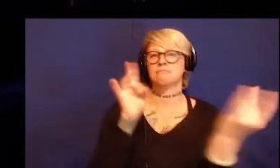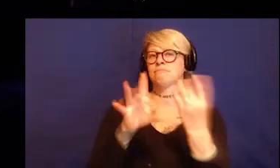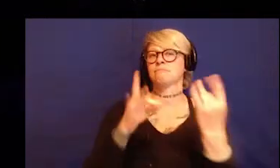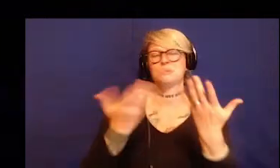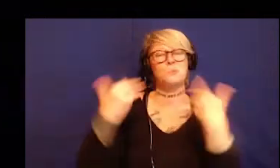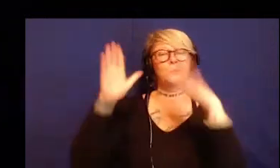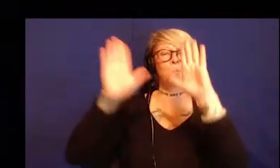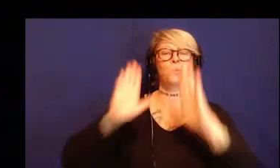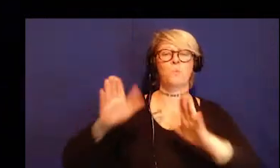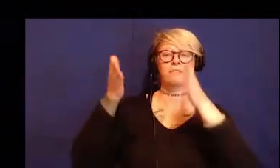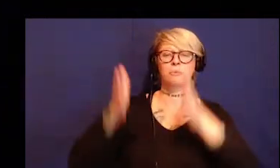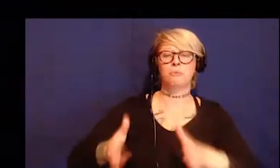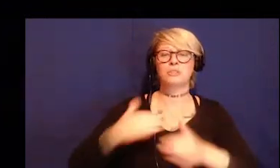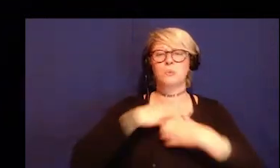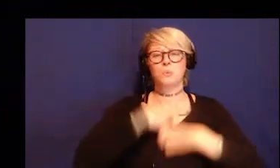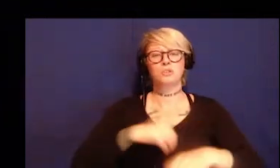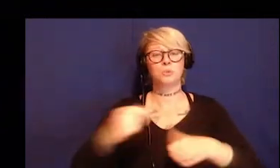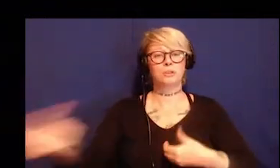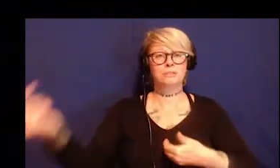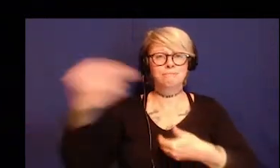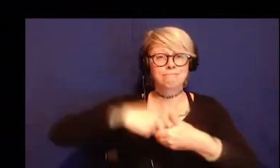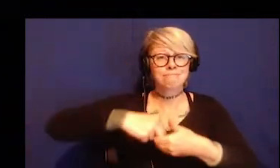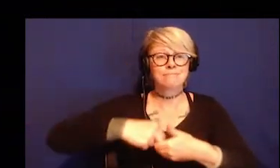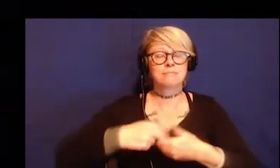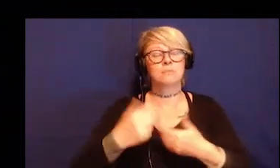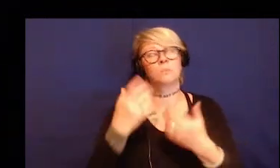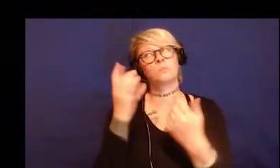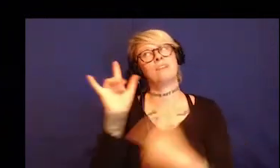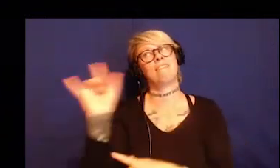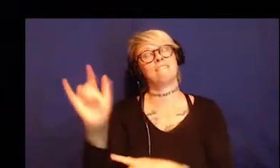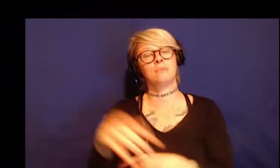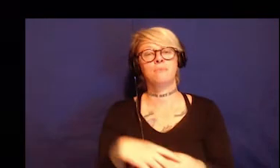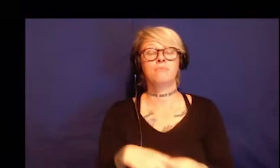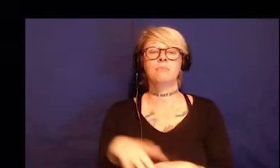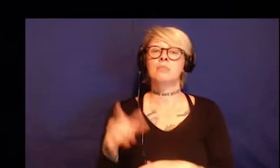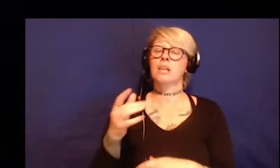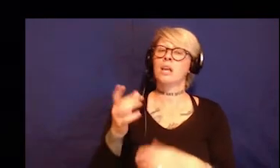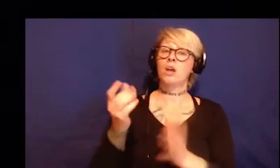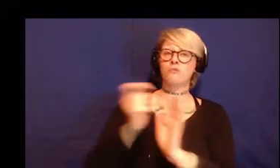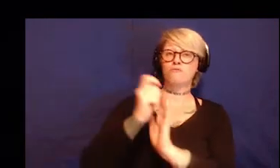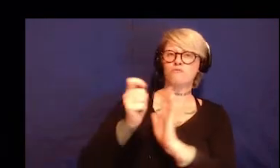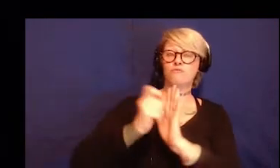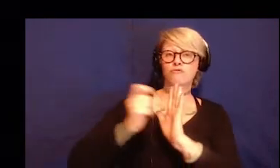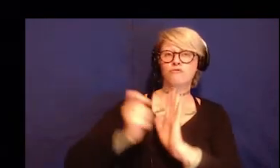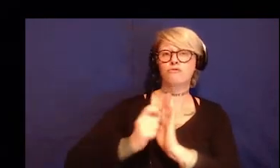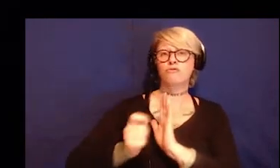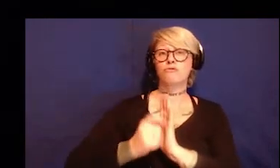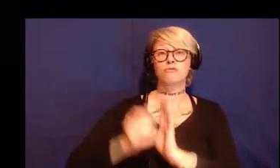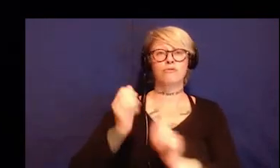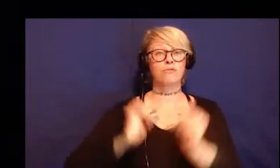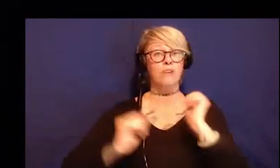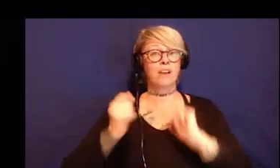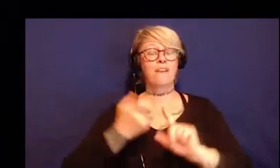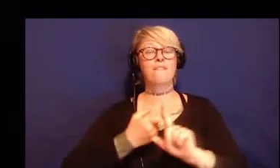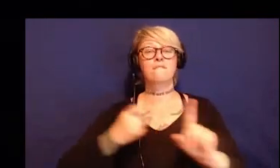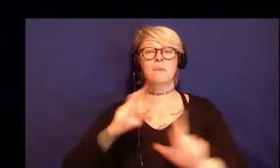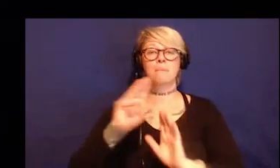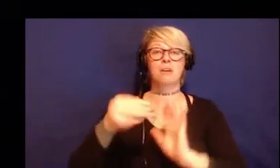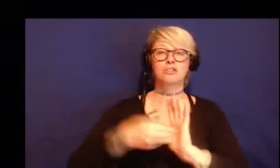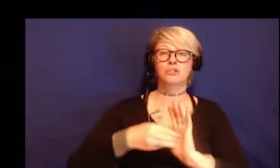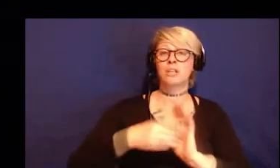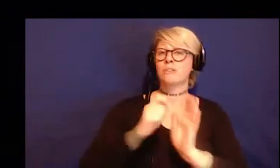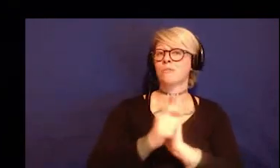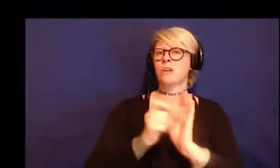could be here, Brandon, but we all love you. Brandon Adam is a playwright, a librettist from Montreal. Plays include The Twitter Wars and Super